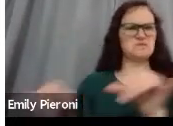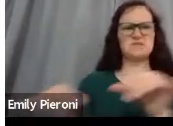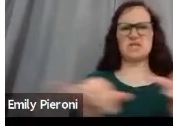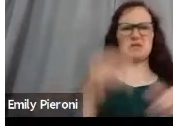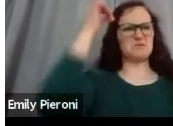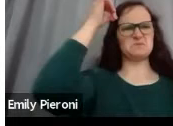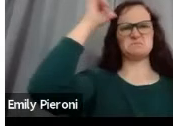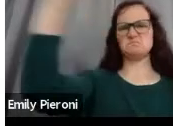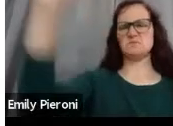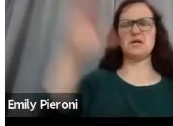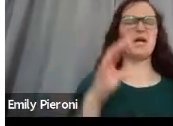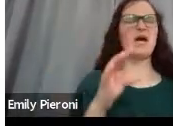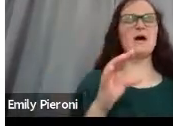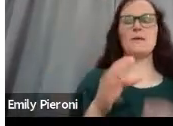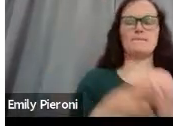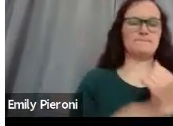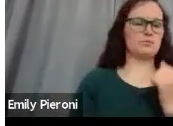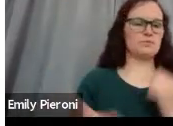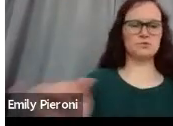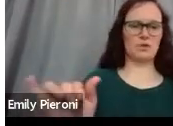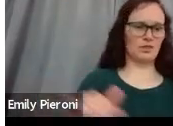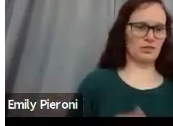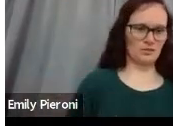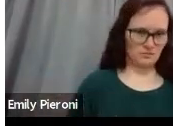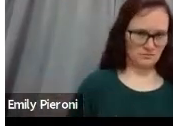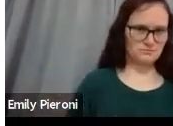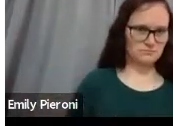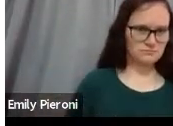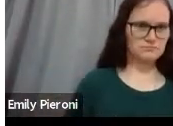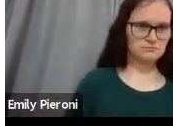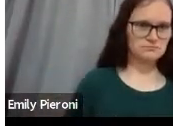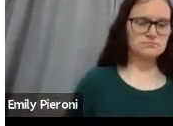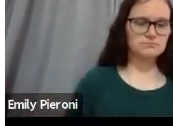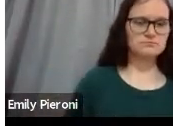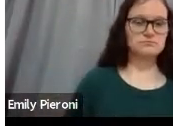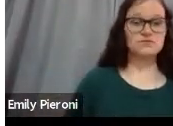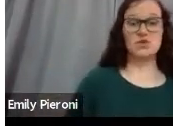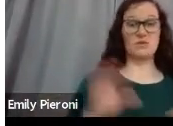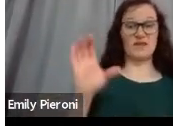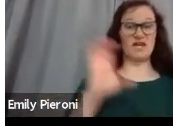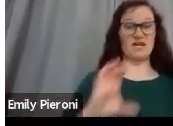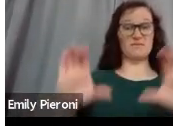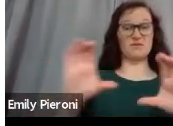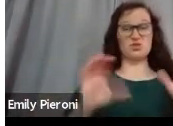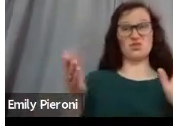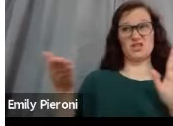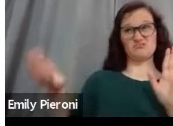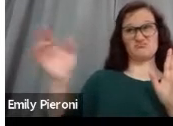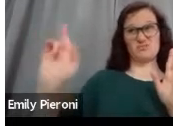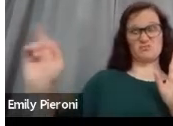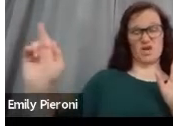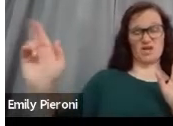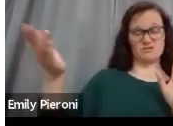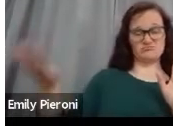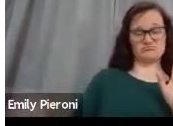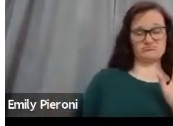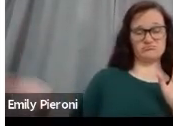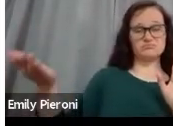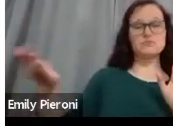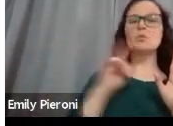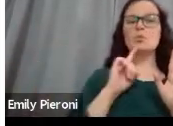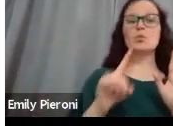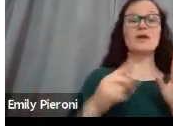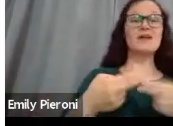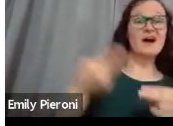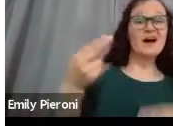you looked at these biosolids, you looked at their chemistry, and right off the bat, you see that they're high in iron, which